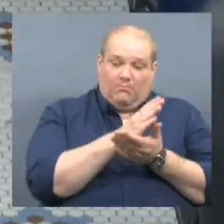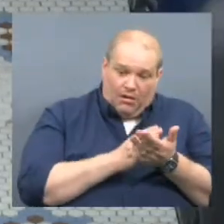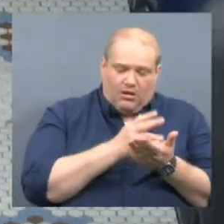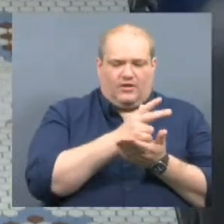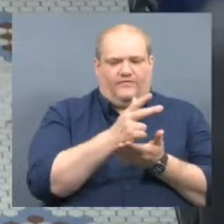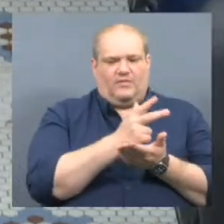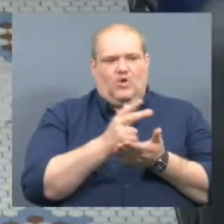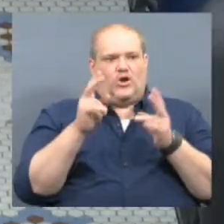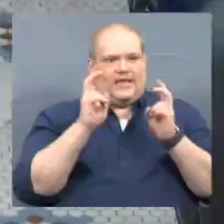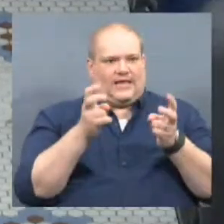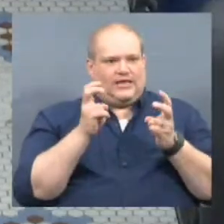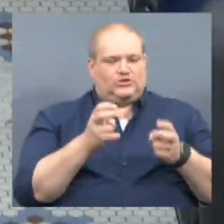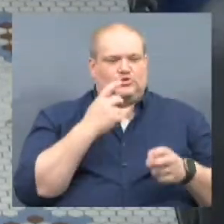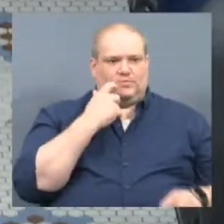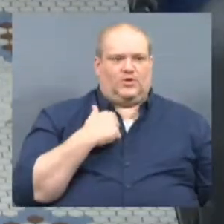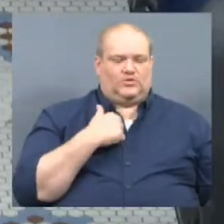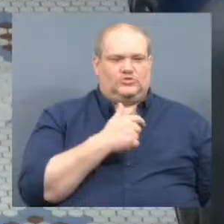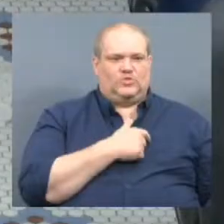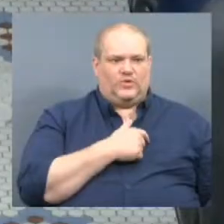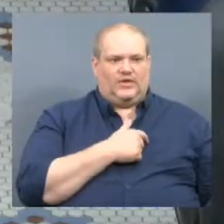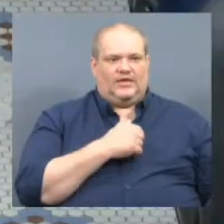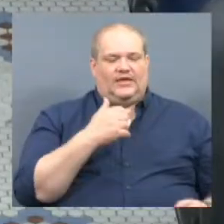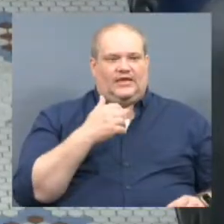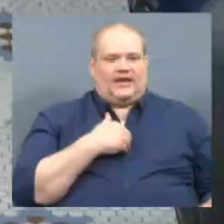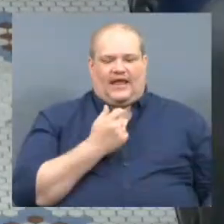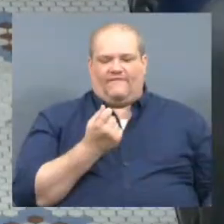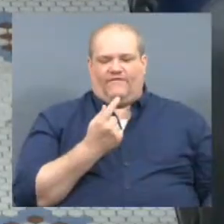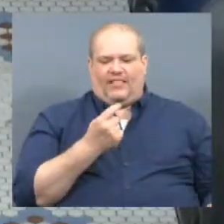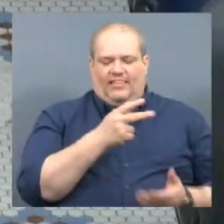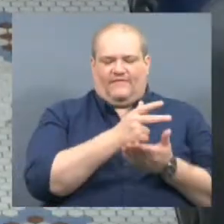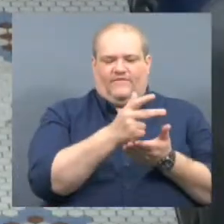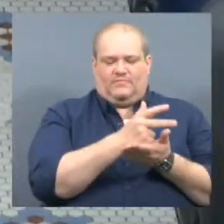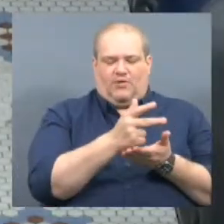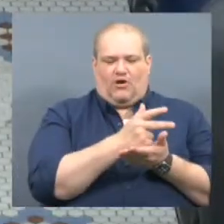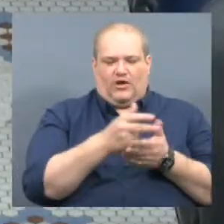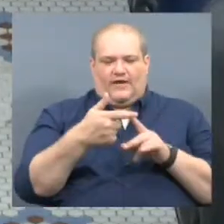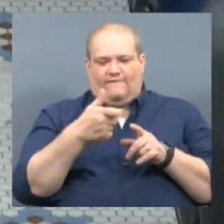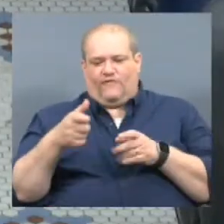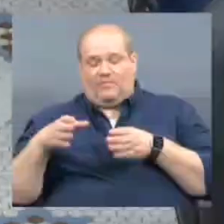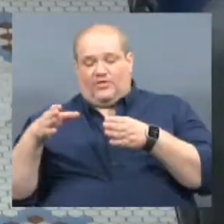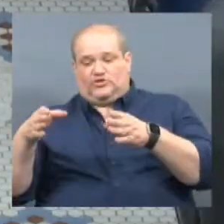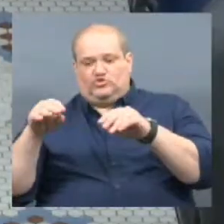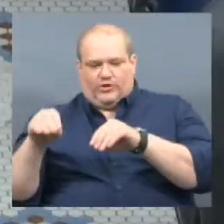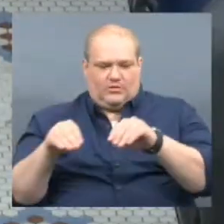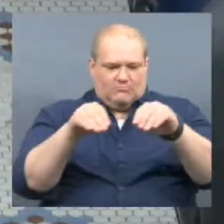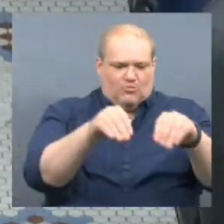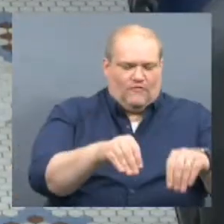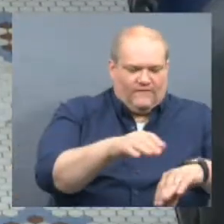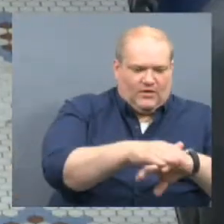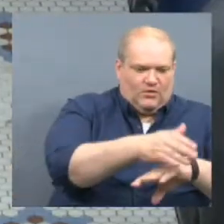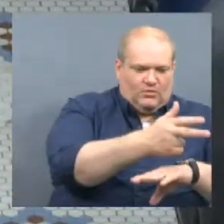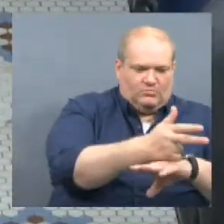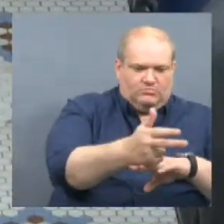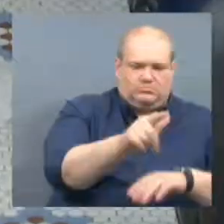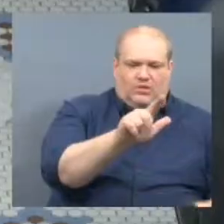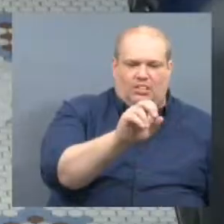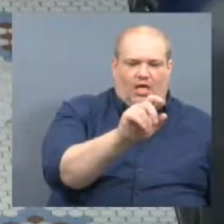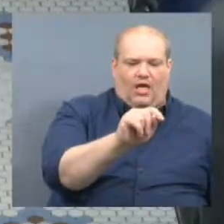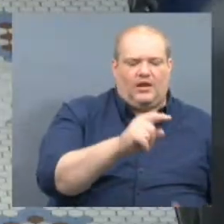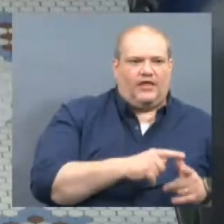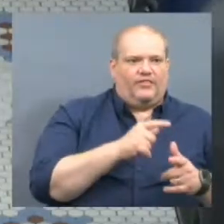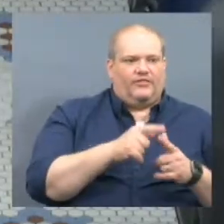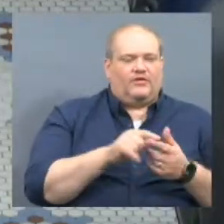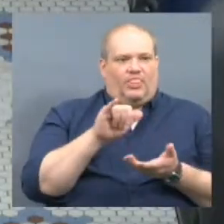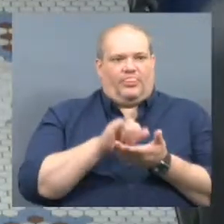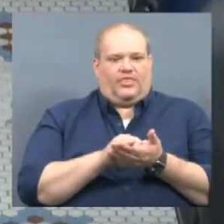parking issues because we're taking 11 parking spaces off of the street, putting them on that lot, and we're just